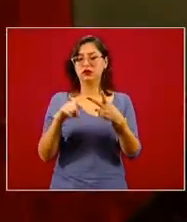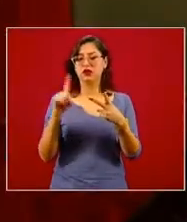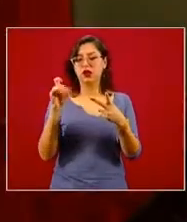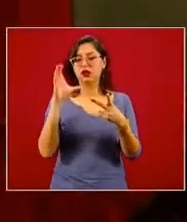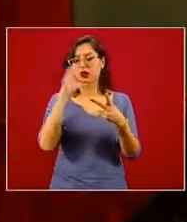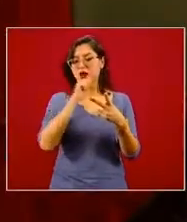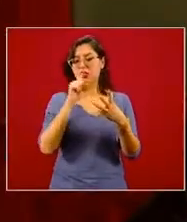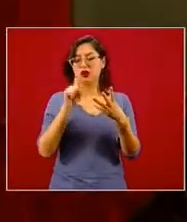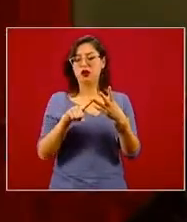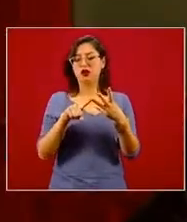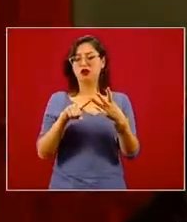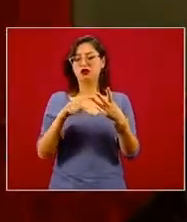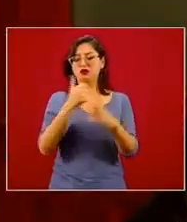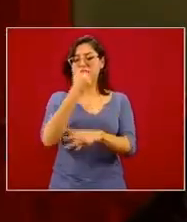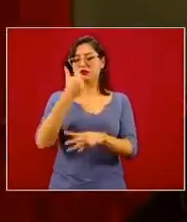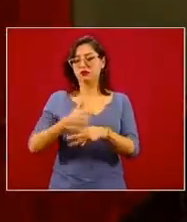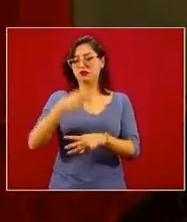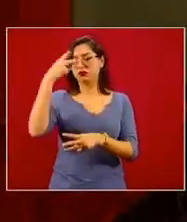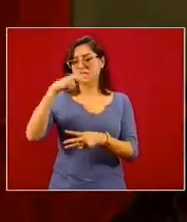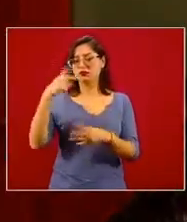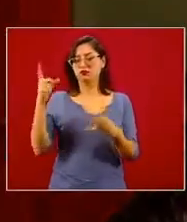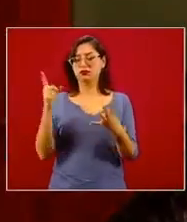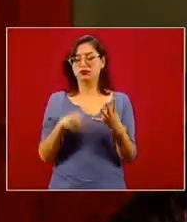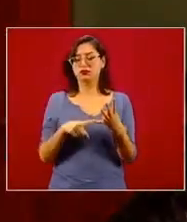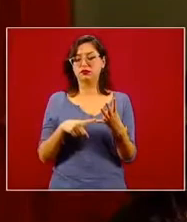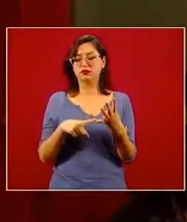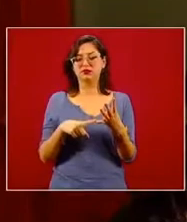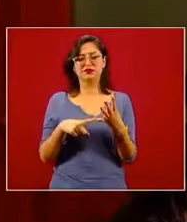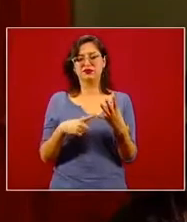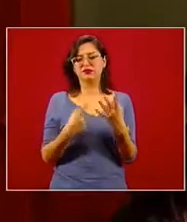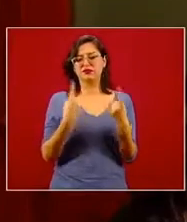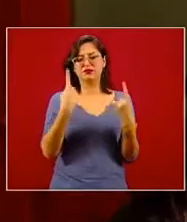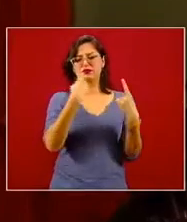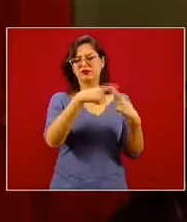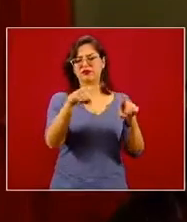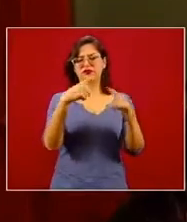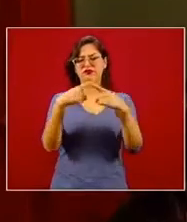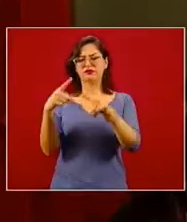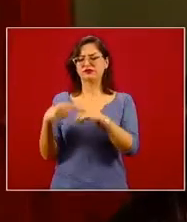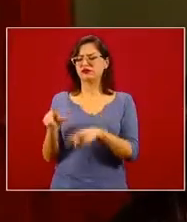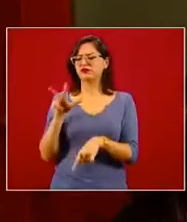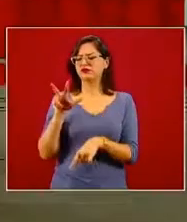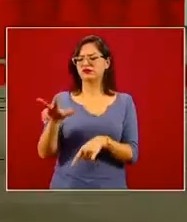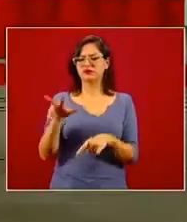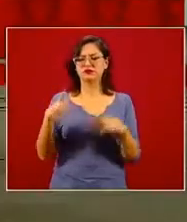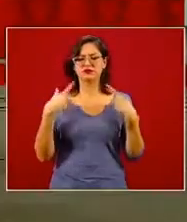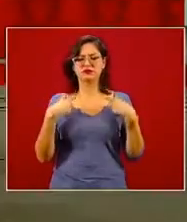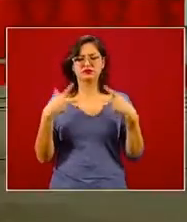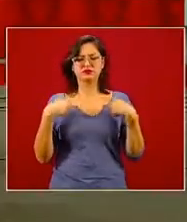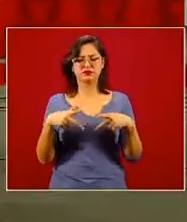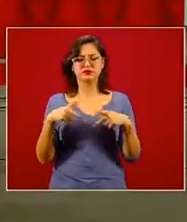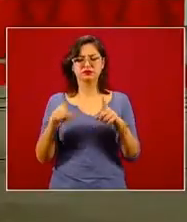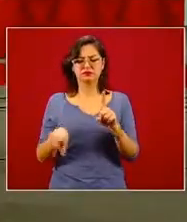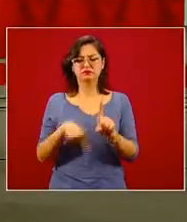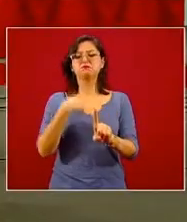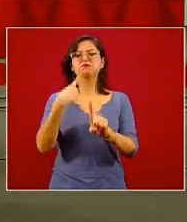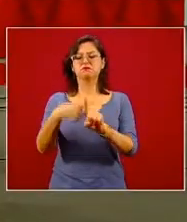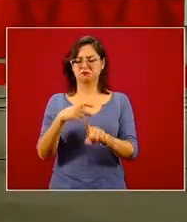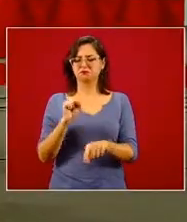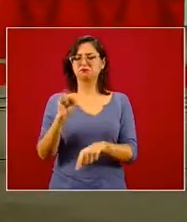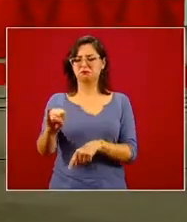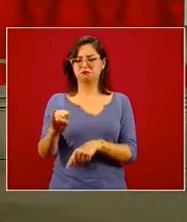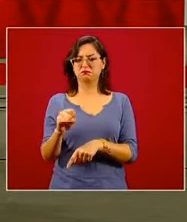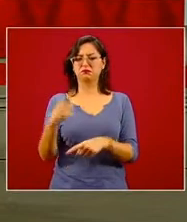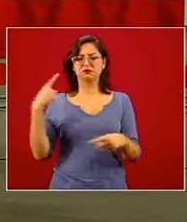en and la Ciudad last de names, México, these patients. en fin, They son have been 18 casos detected in Baja California, positivos en Mexico a partir de City,